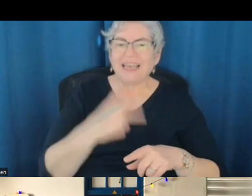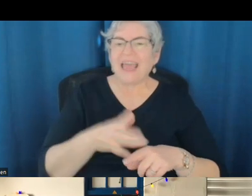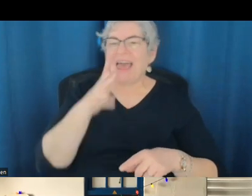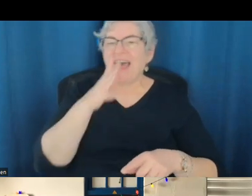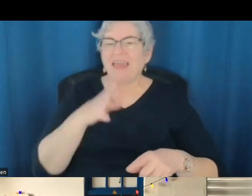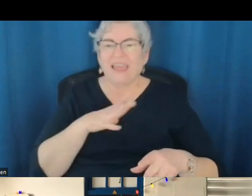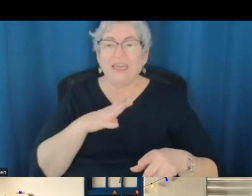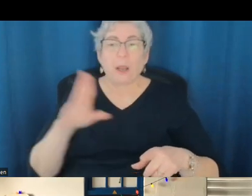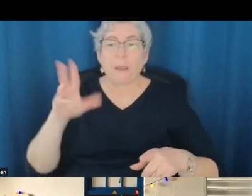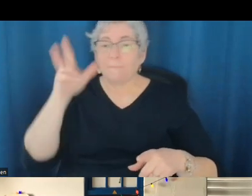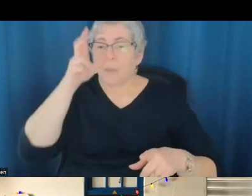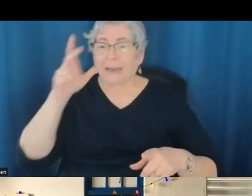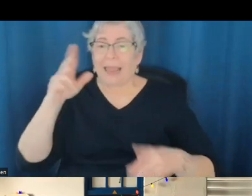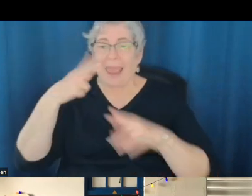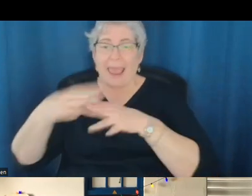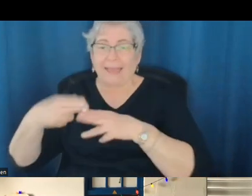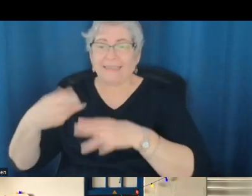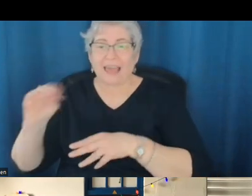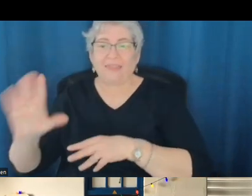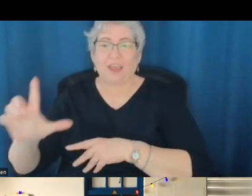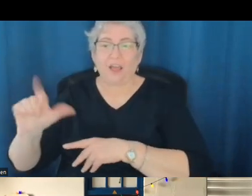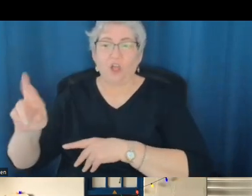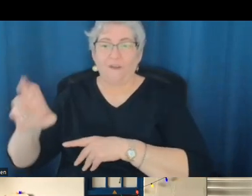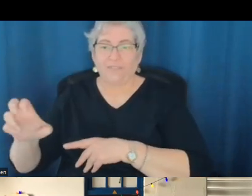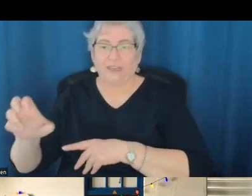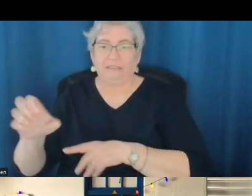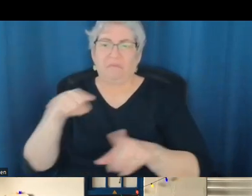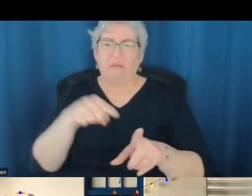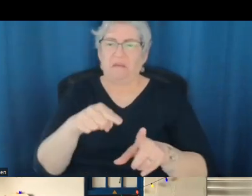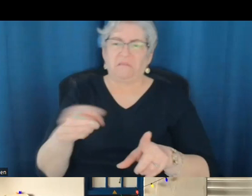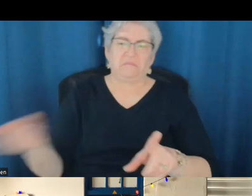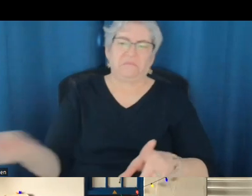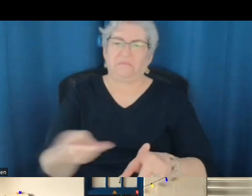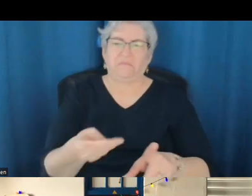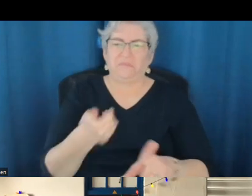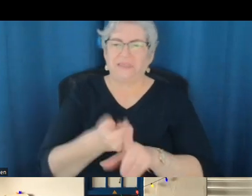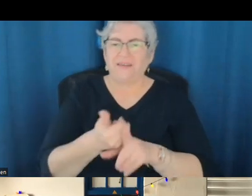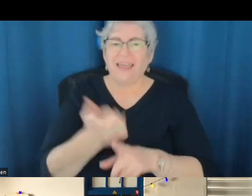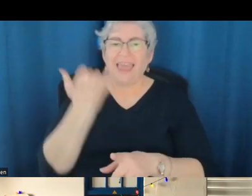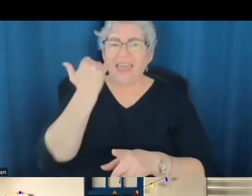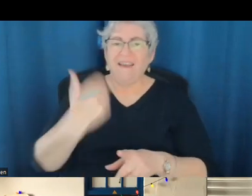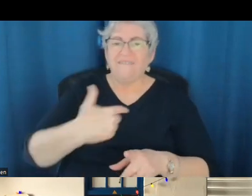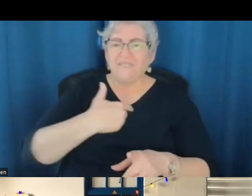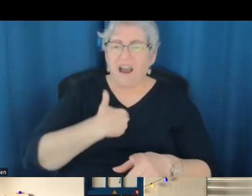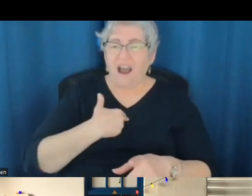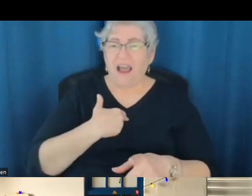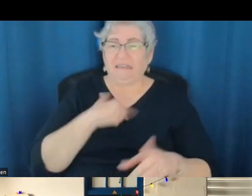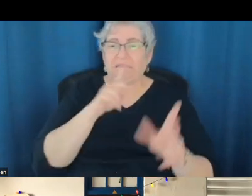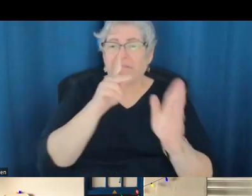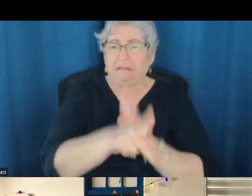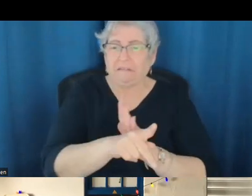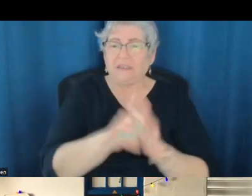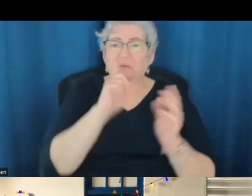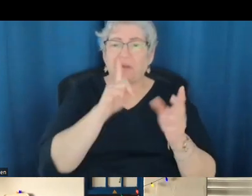larvae nearby. If I had reached for the insecticidal soap, I would have risked hurting these beneficial ones as well. This